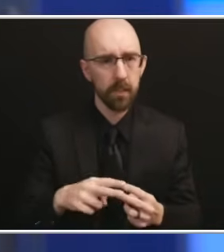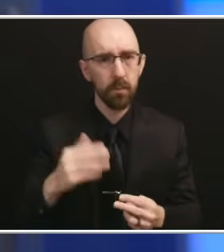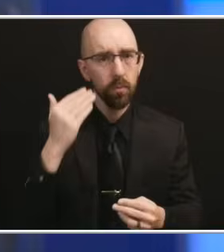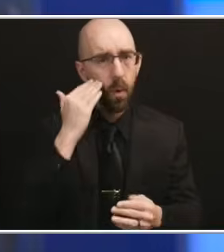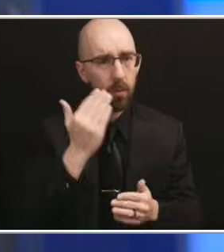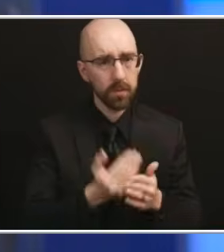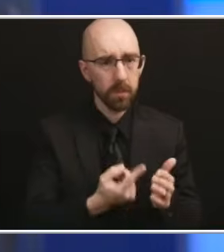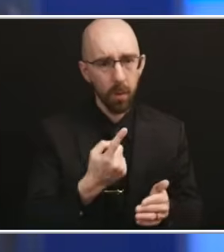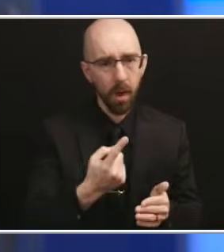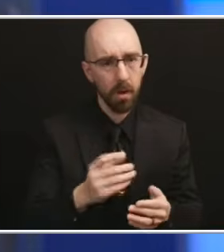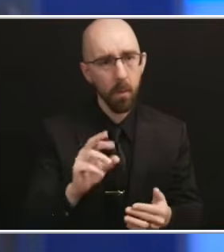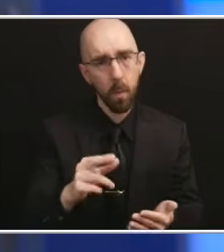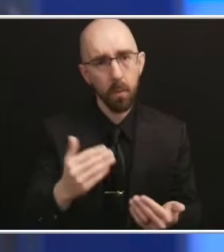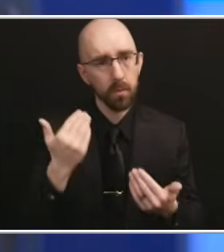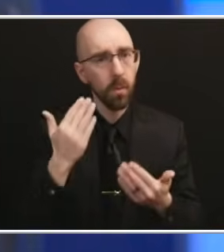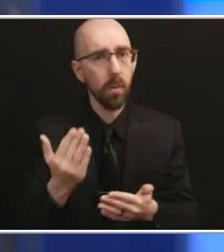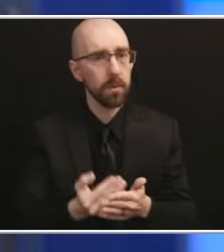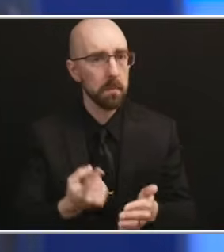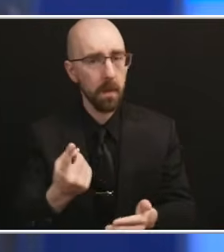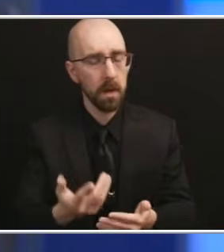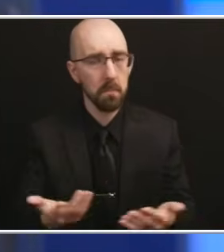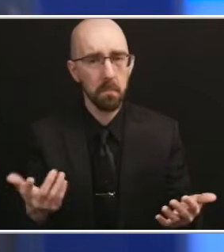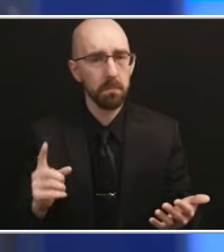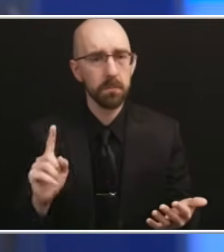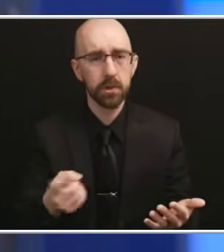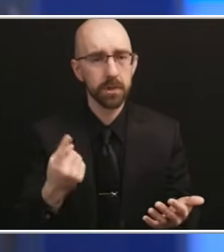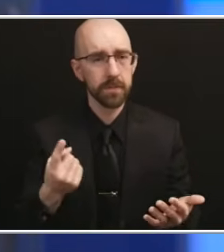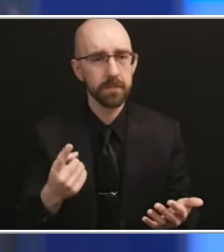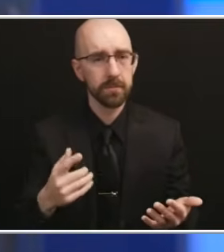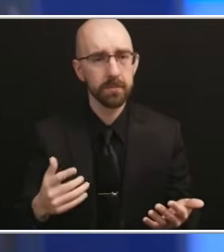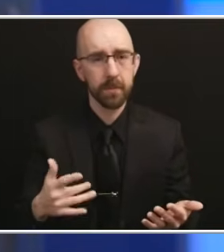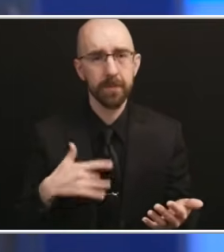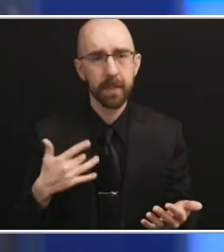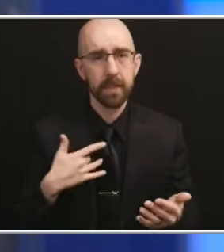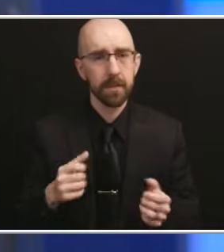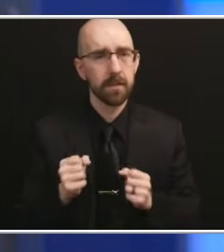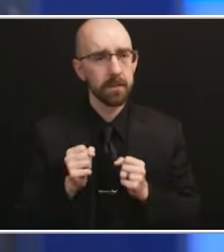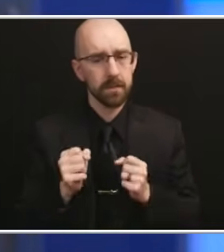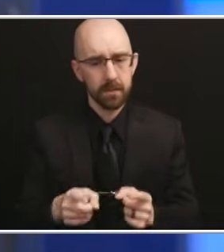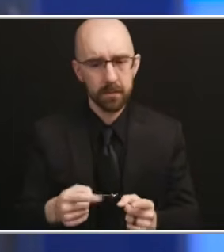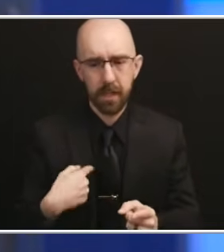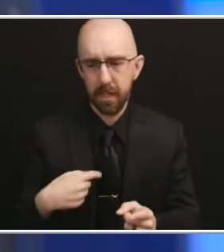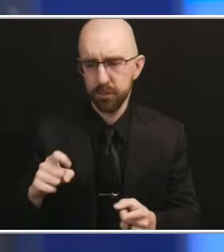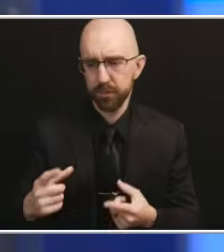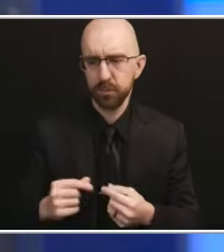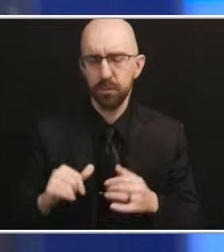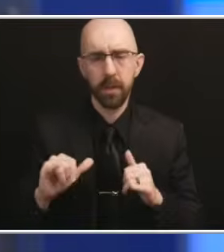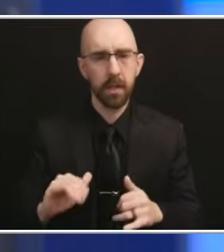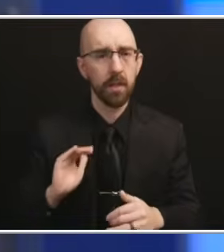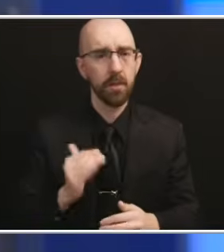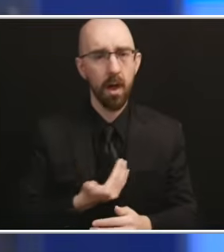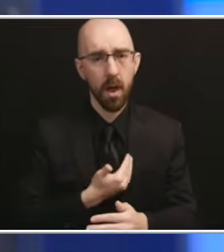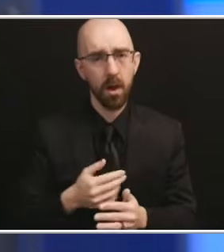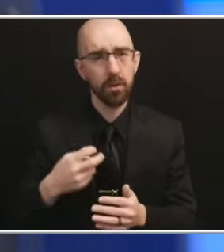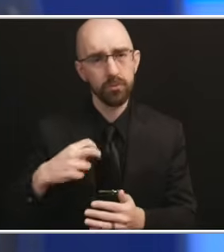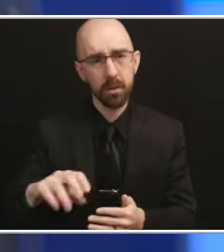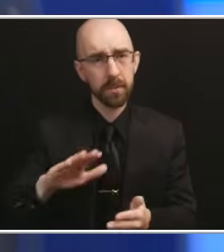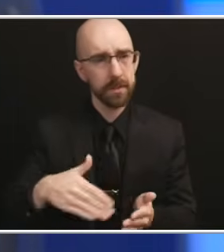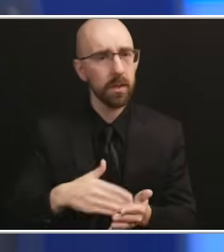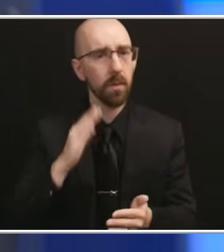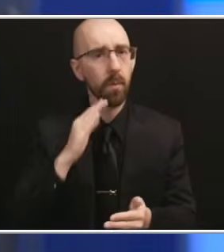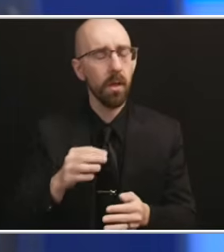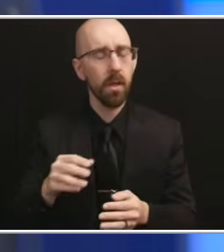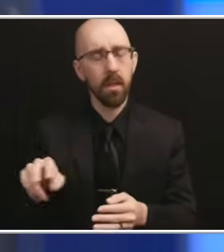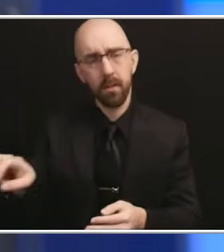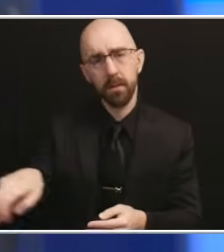case, not knowing somebody, and just feeling compelled to do so. And so calling our transplant center, you will be directed to our living donor coordinator,